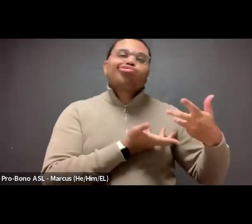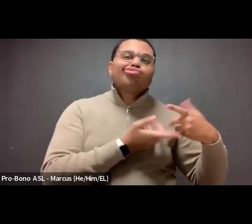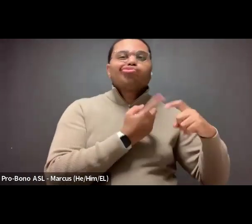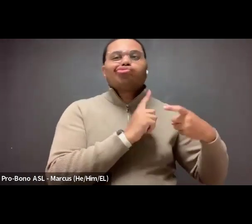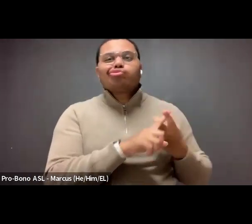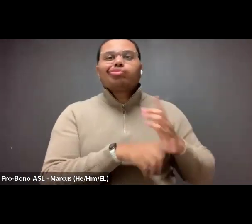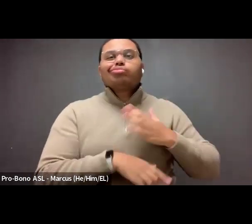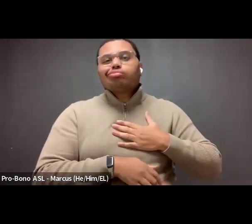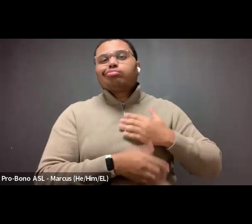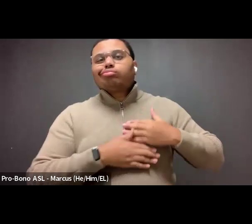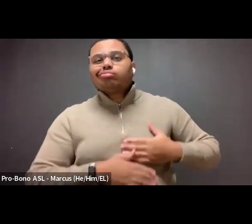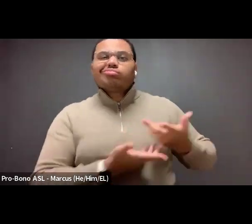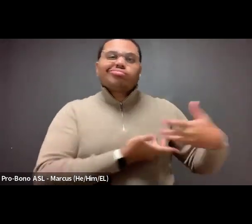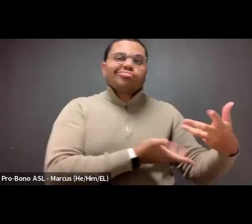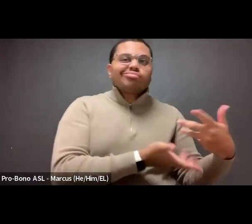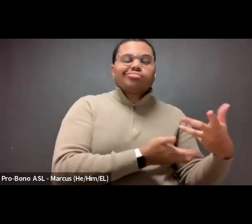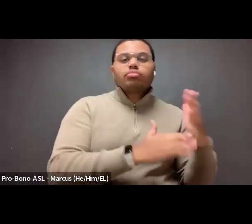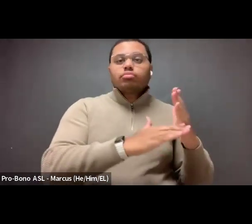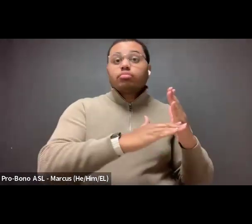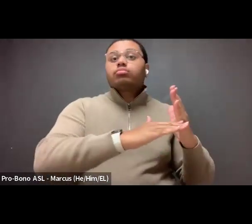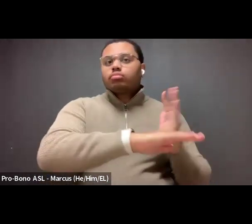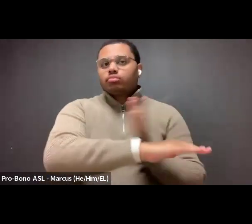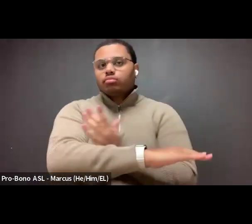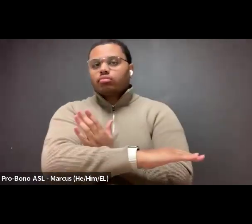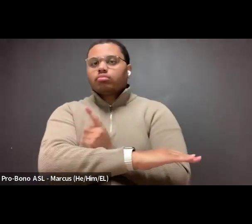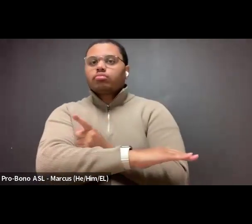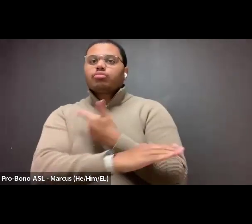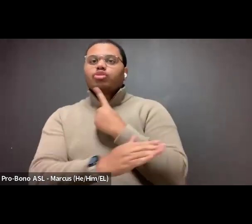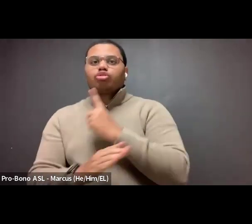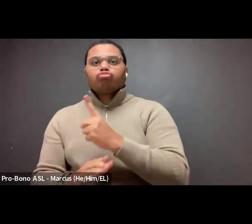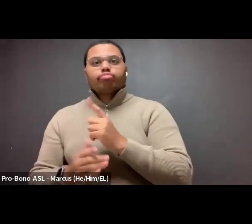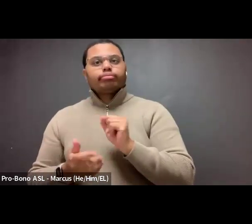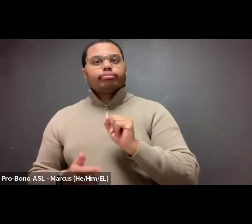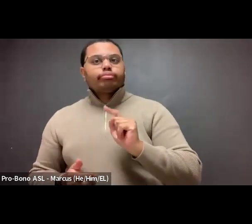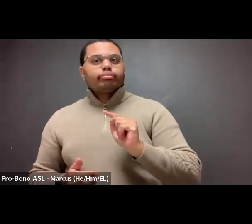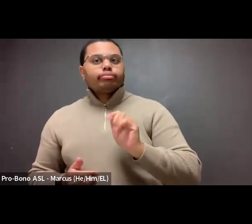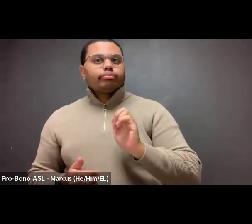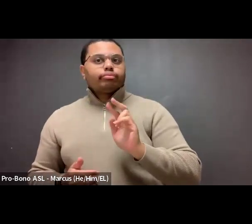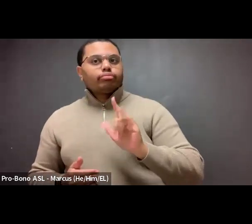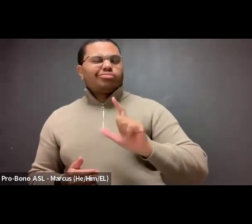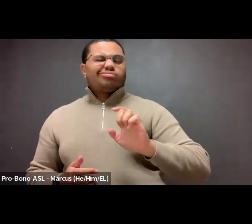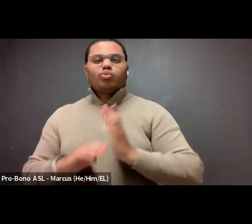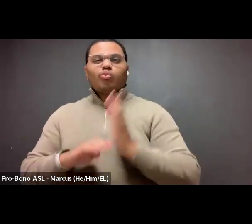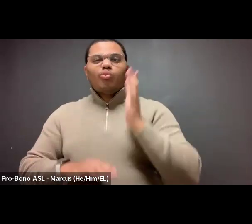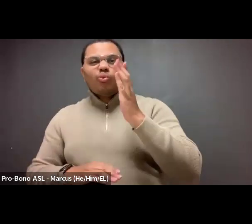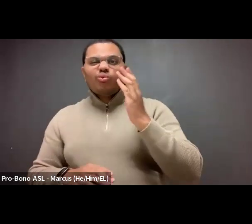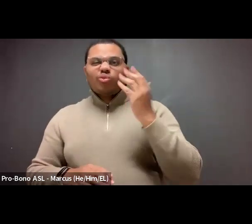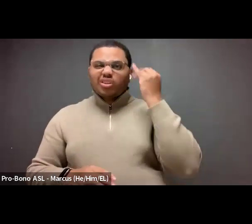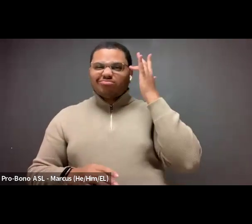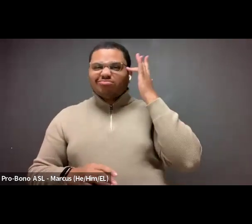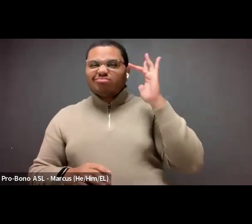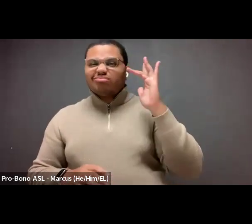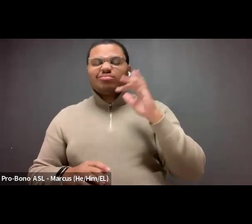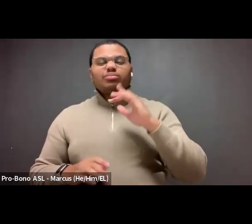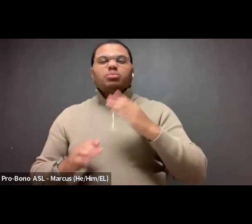to our own bodies. At the other end of the spectrum is sterile language that is overly intellectual and prevents